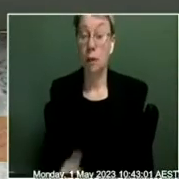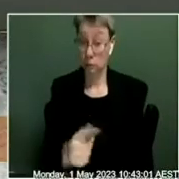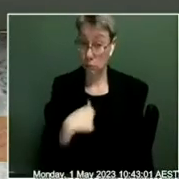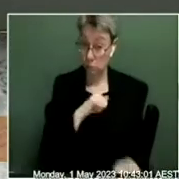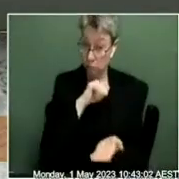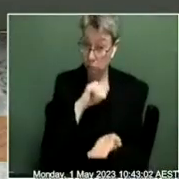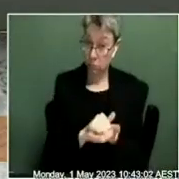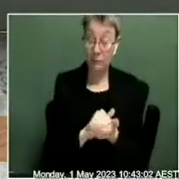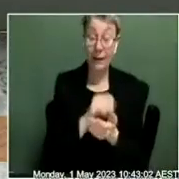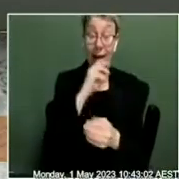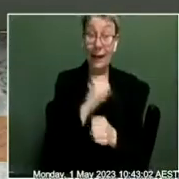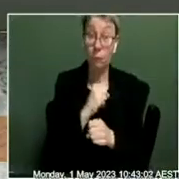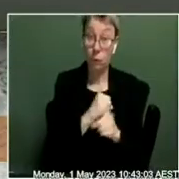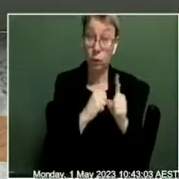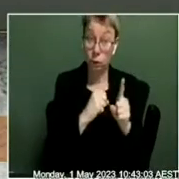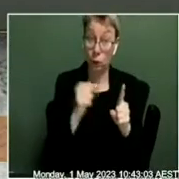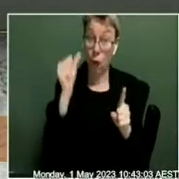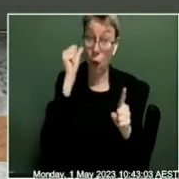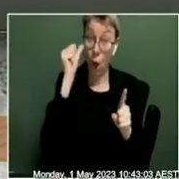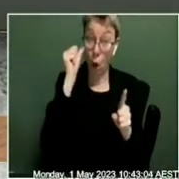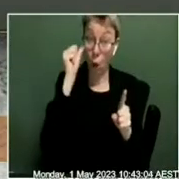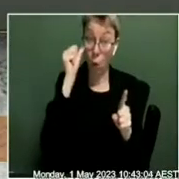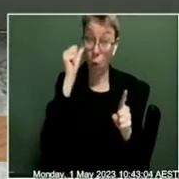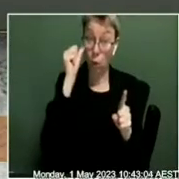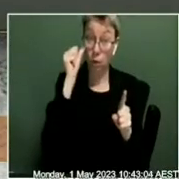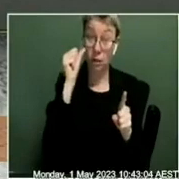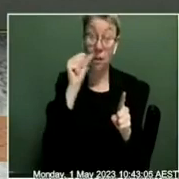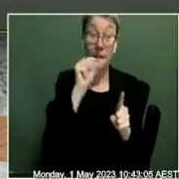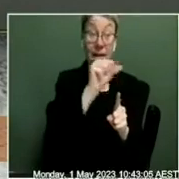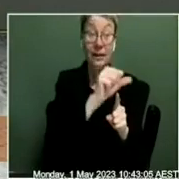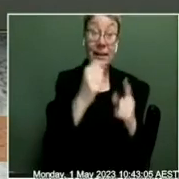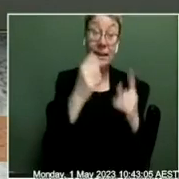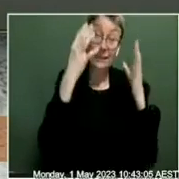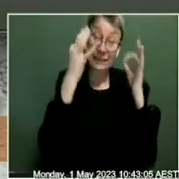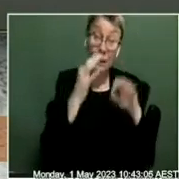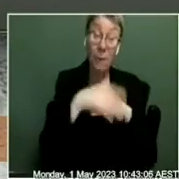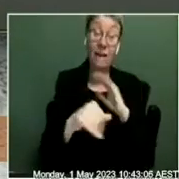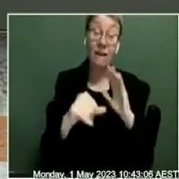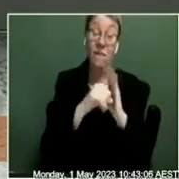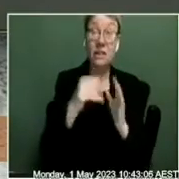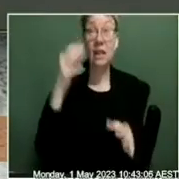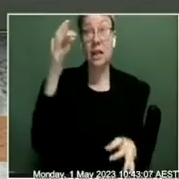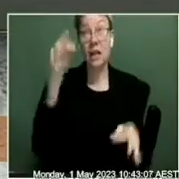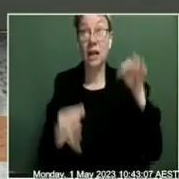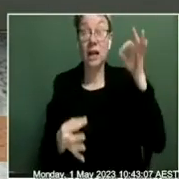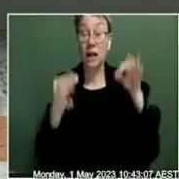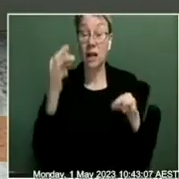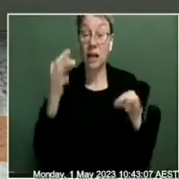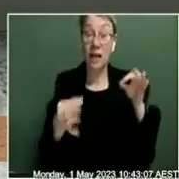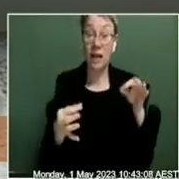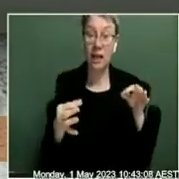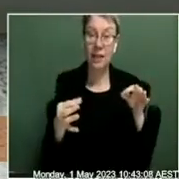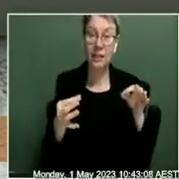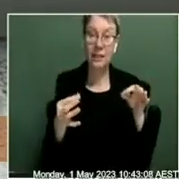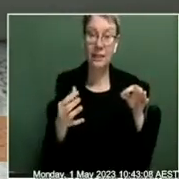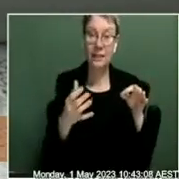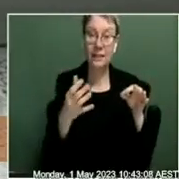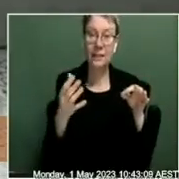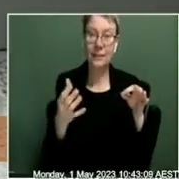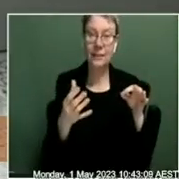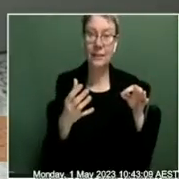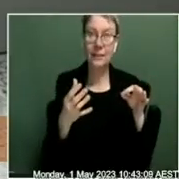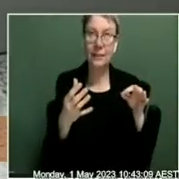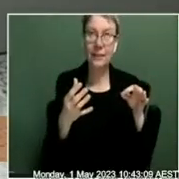and the extent to which they, how long they were, was risking staff attrition